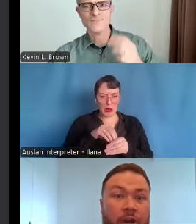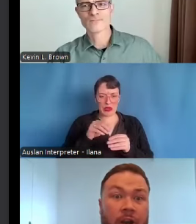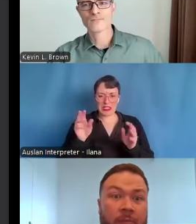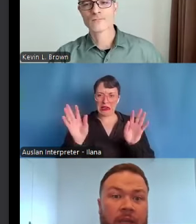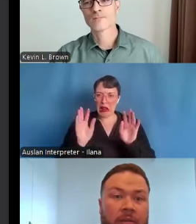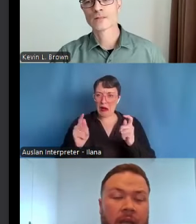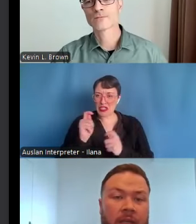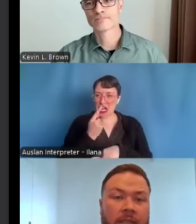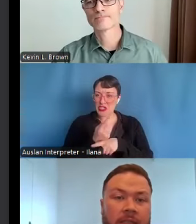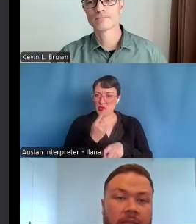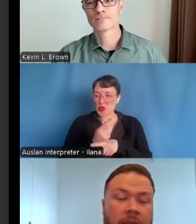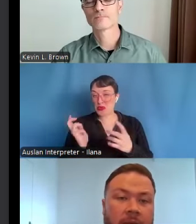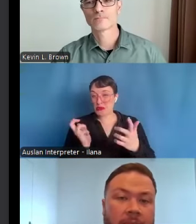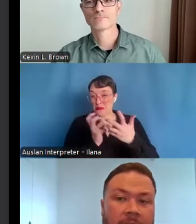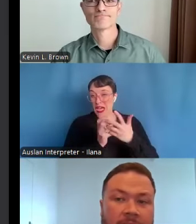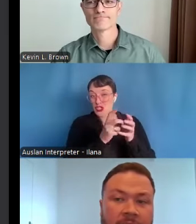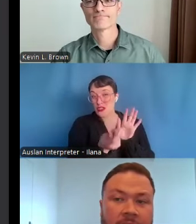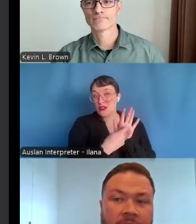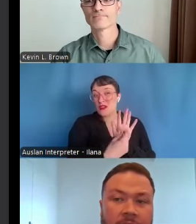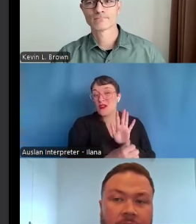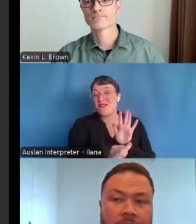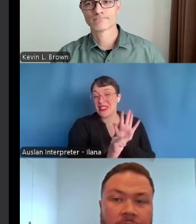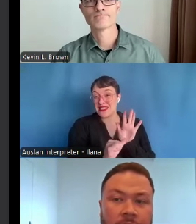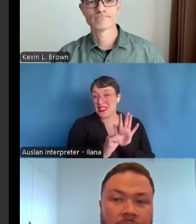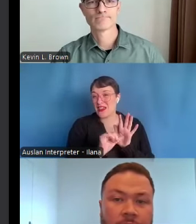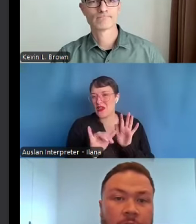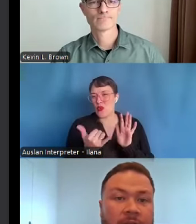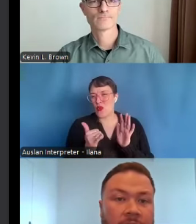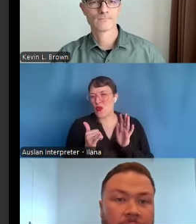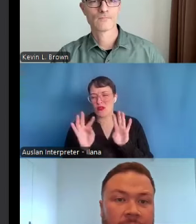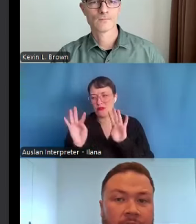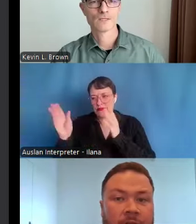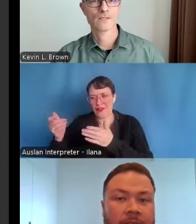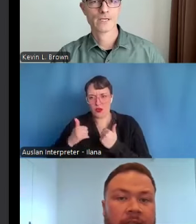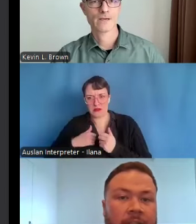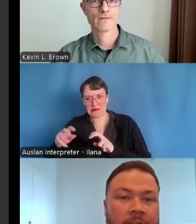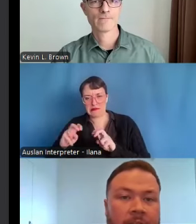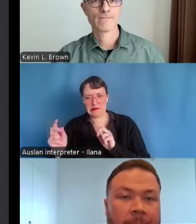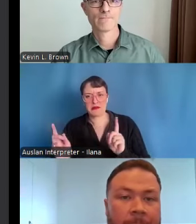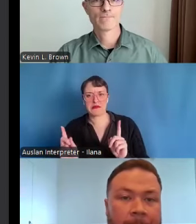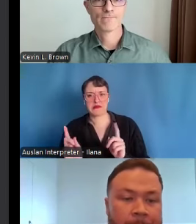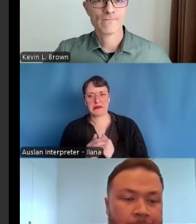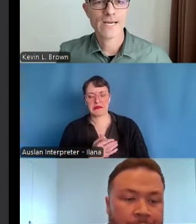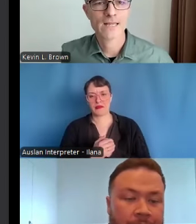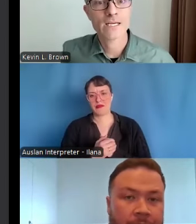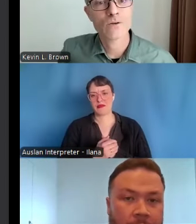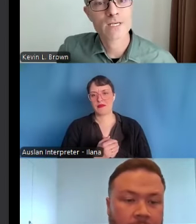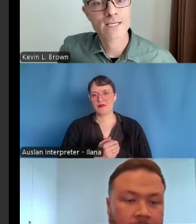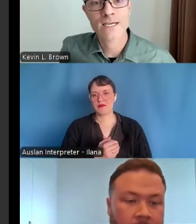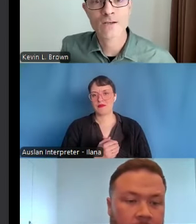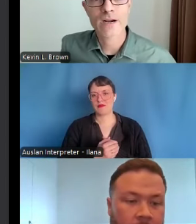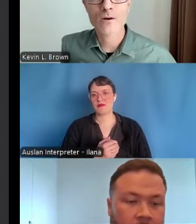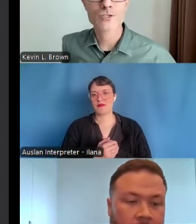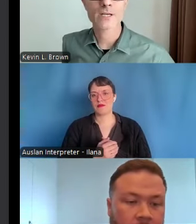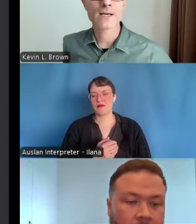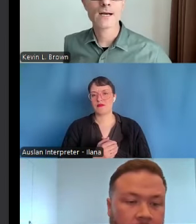our programming and activities to what funders will support is the question there. Yeah, thank you,